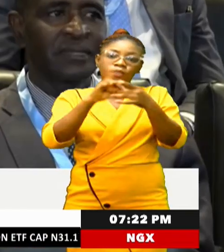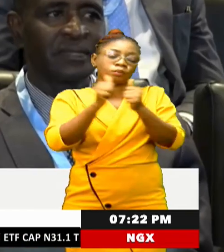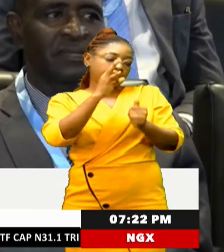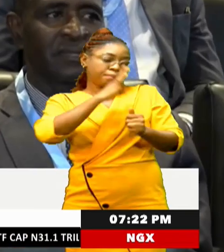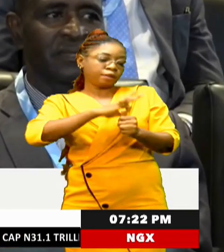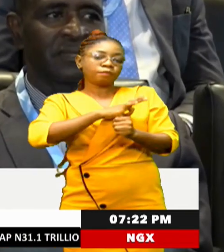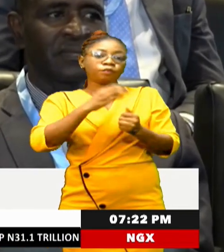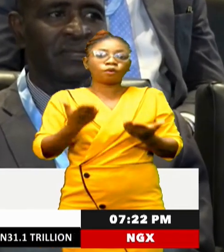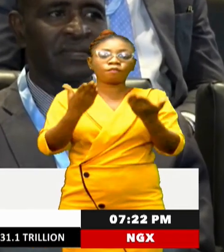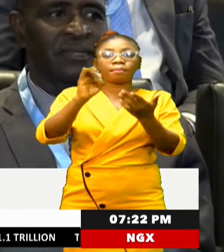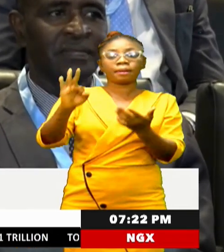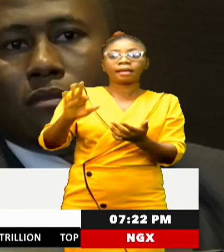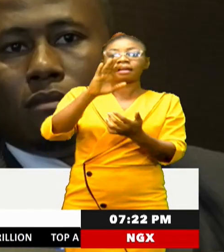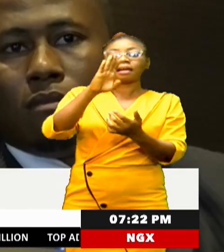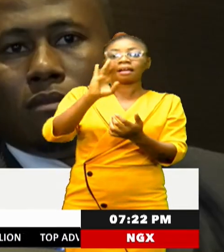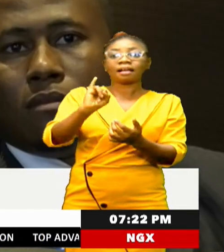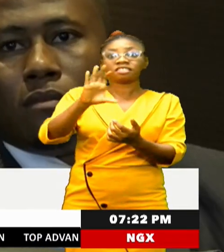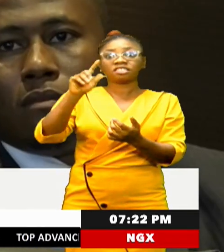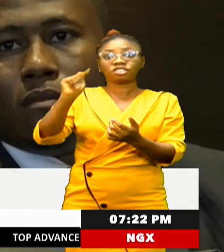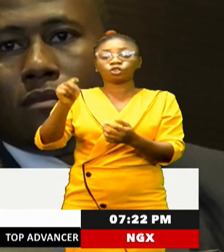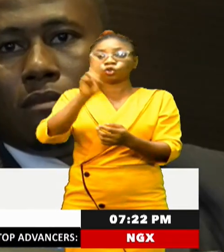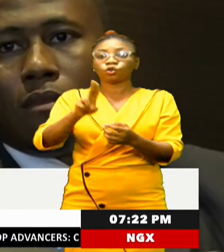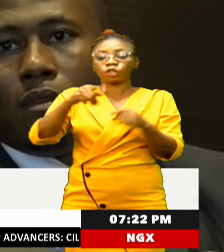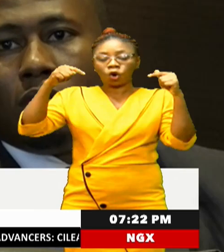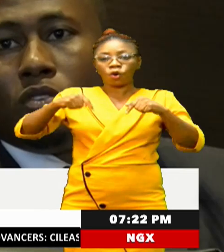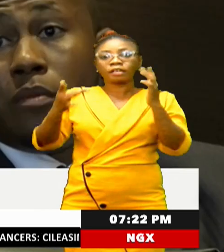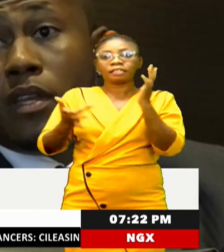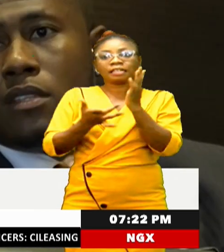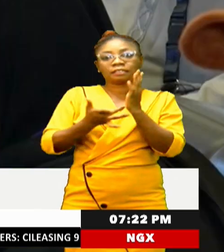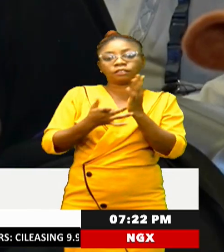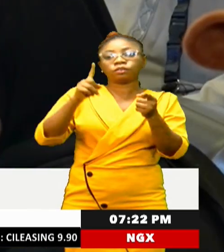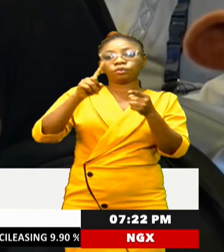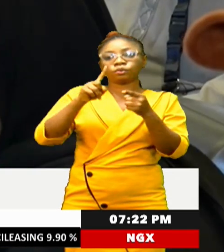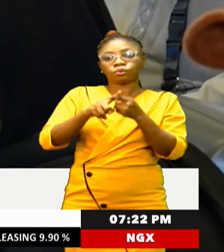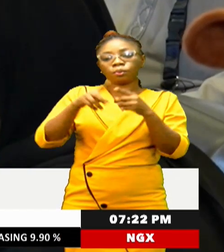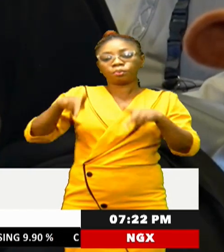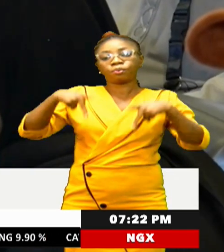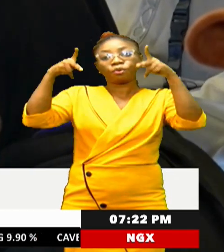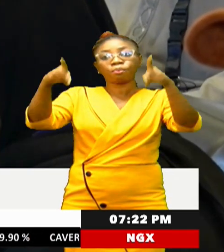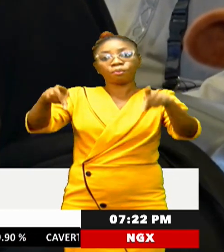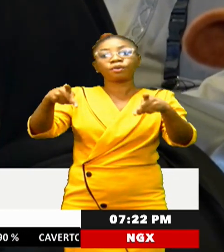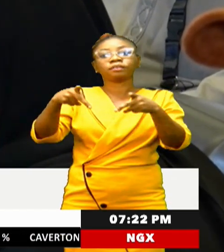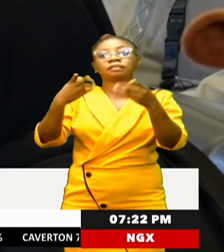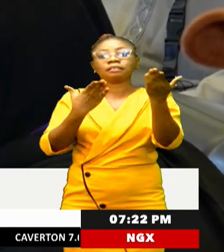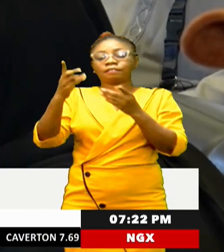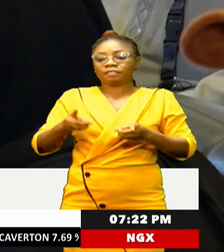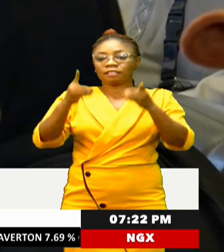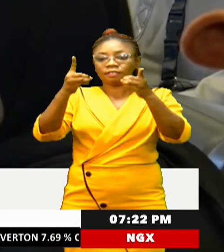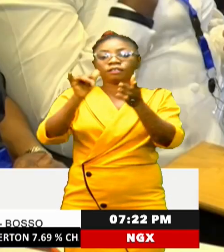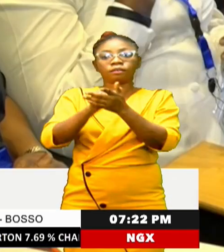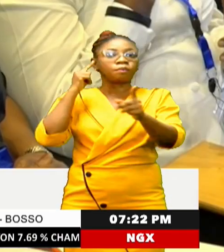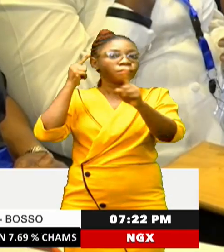by the ICT using modern-day electronic devices to enhance service delivery. The development is to make judicial